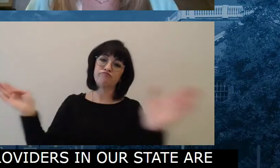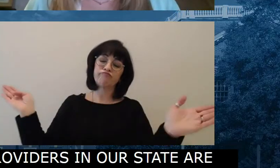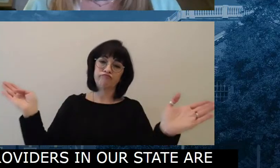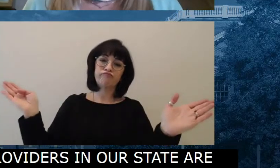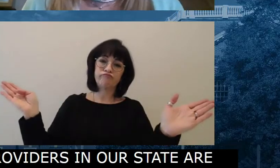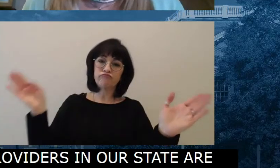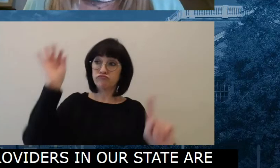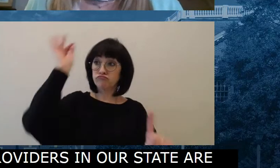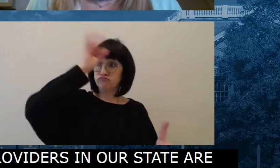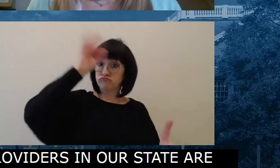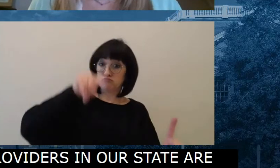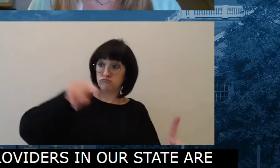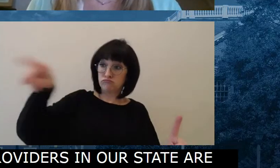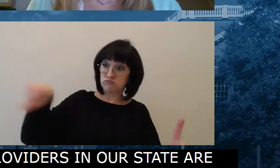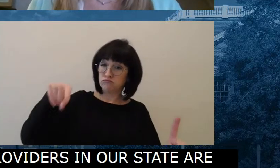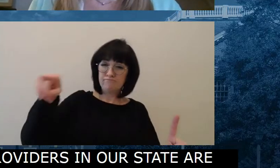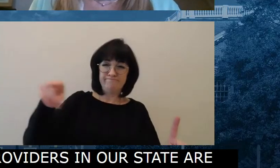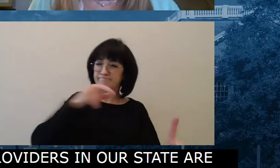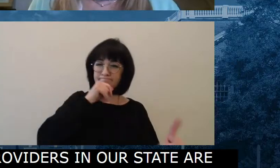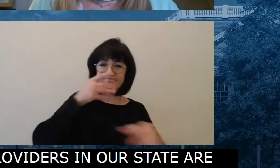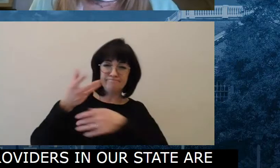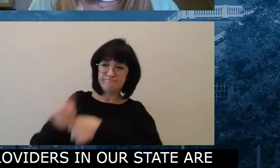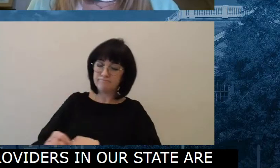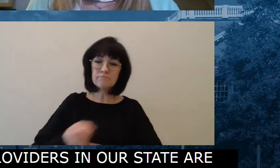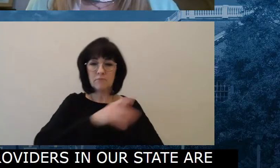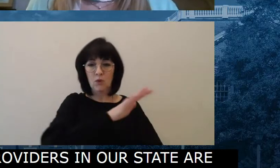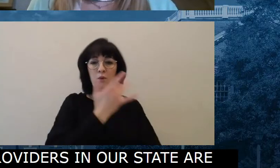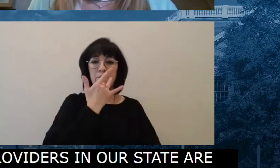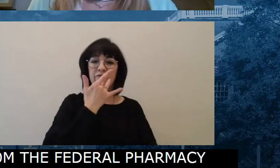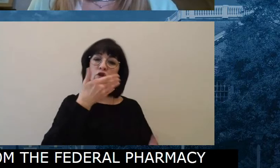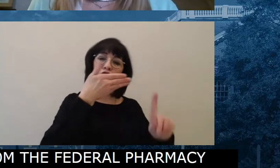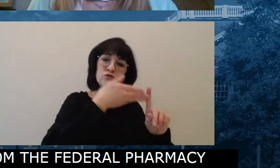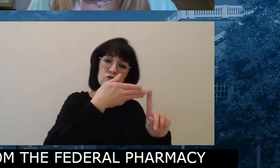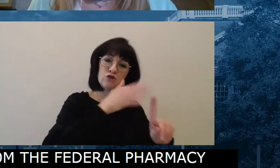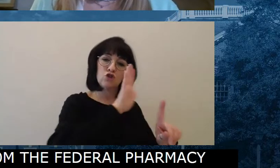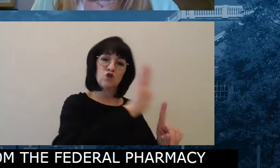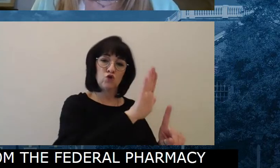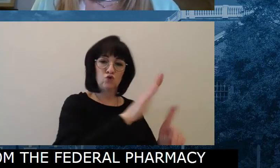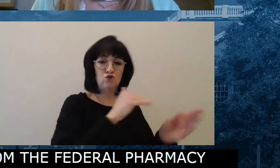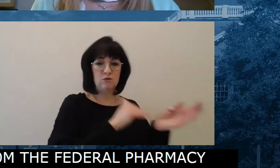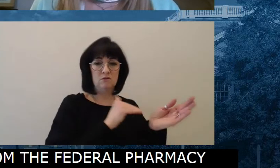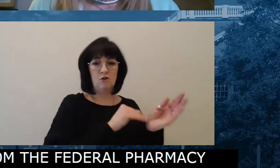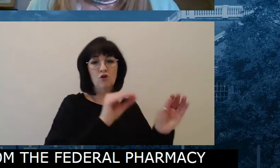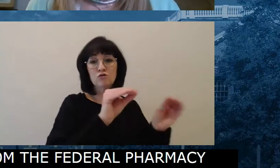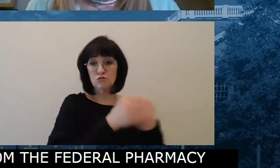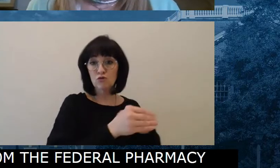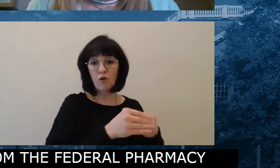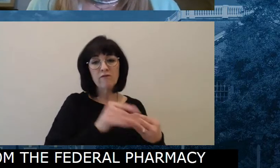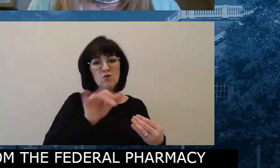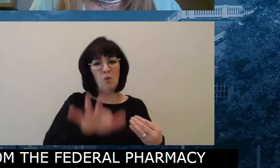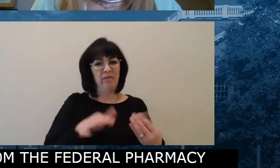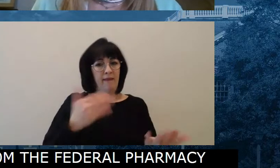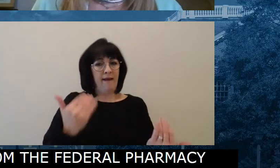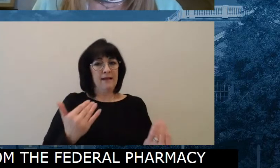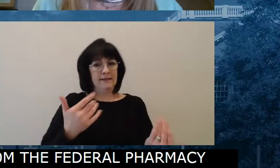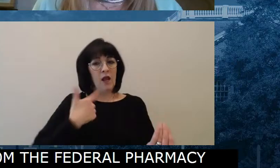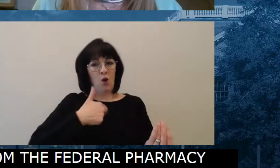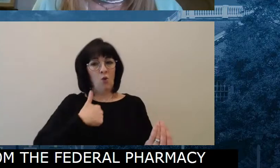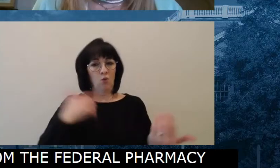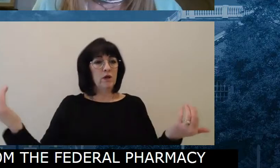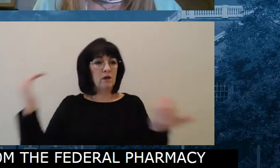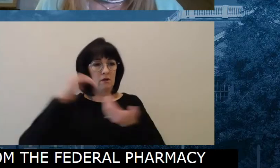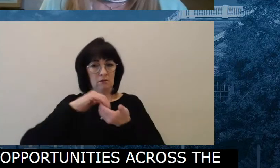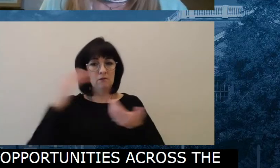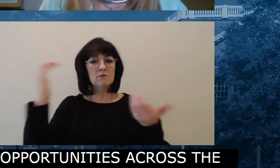increasing opportunities across the state for all individuals are important, and we're going to continue to